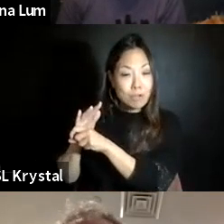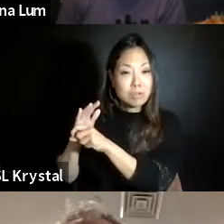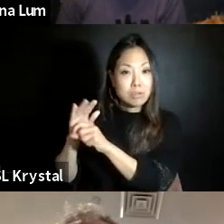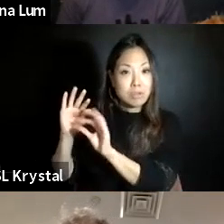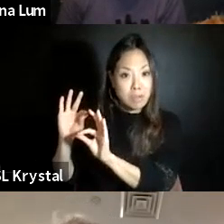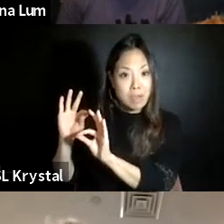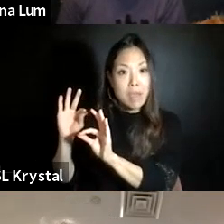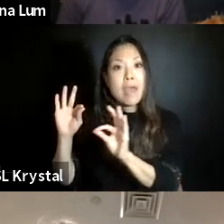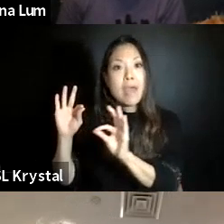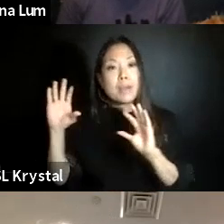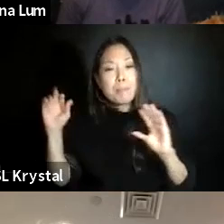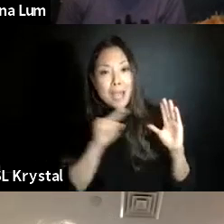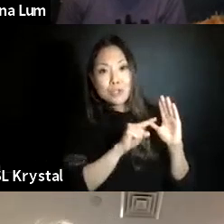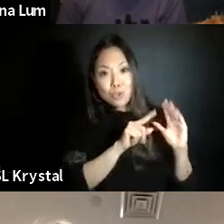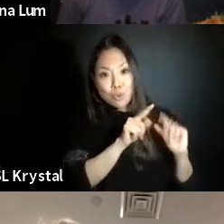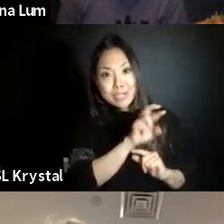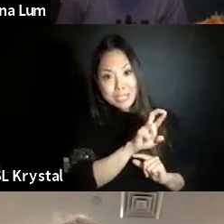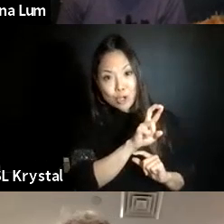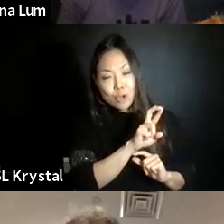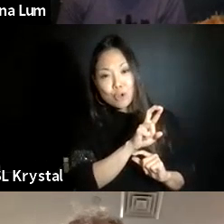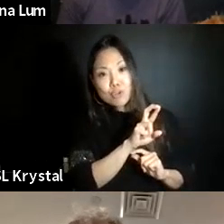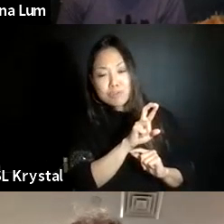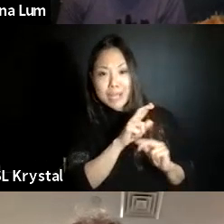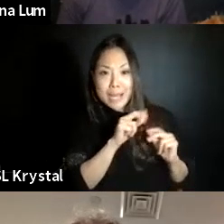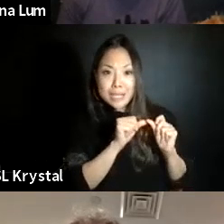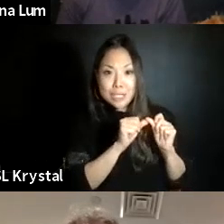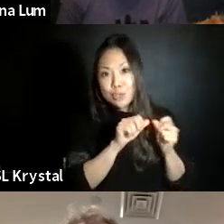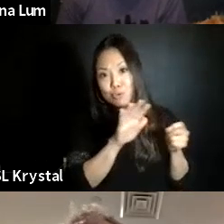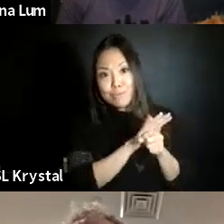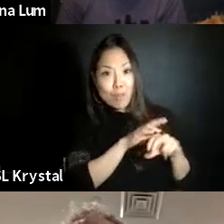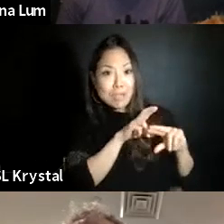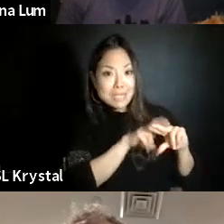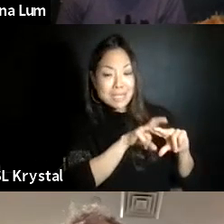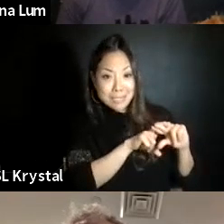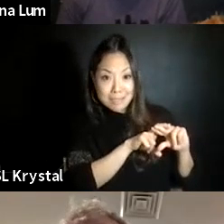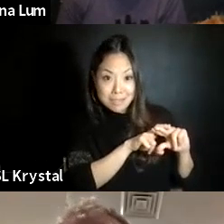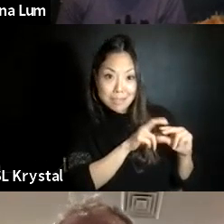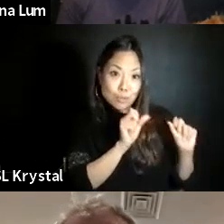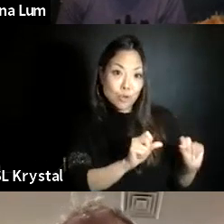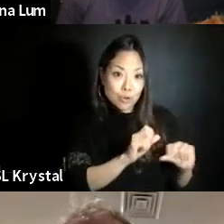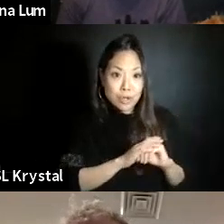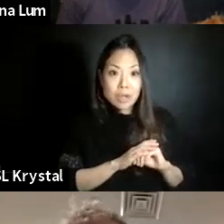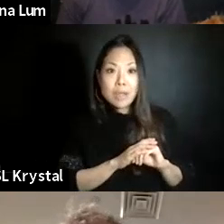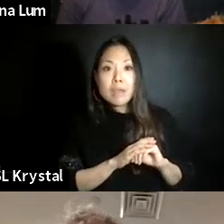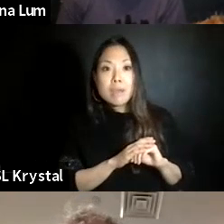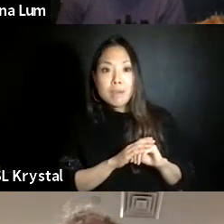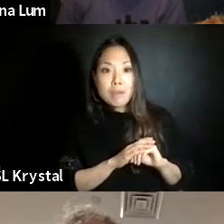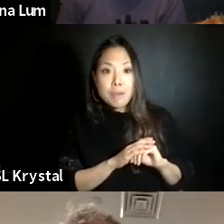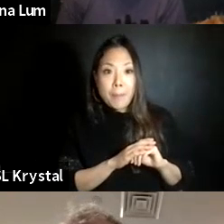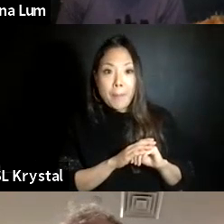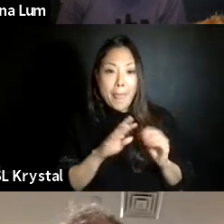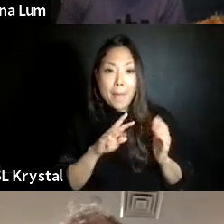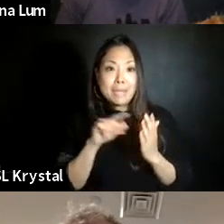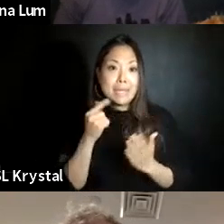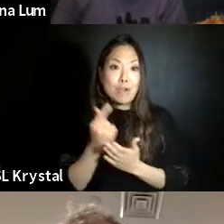and continue to fill the seats in that way. And then you have the guaranteed and priority